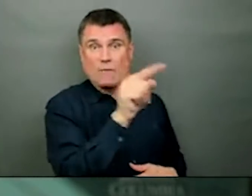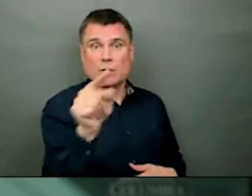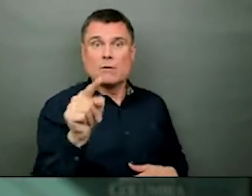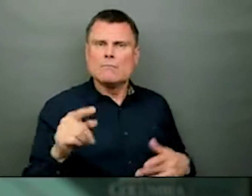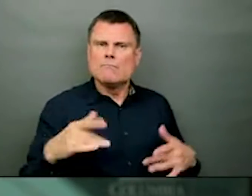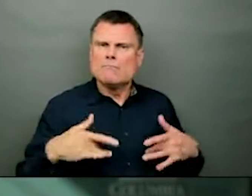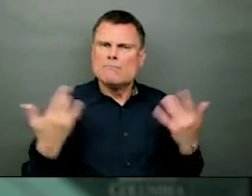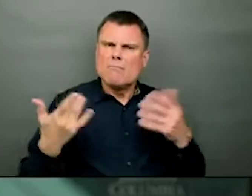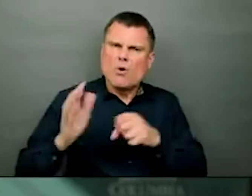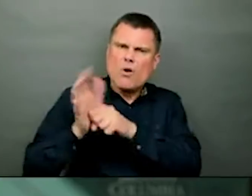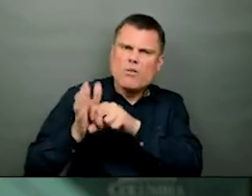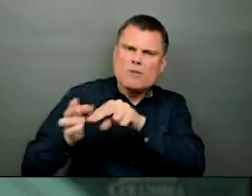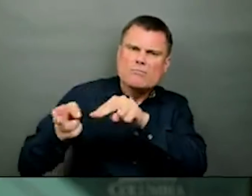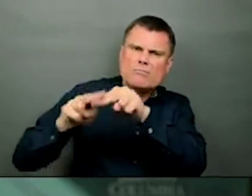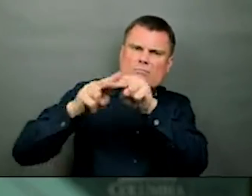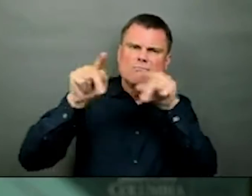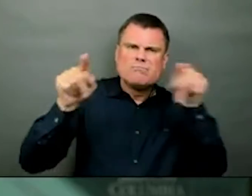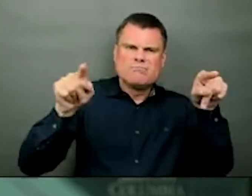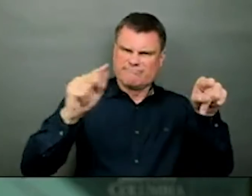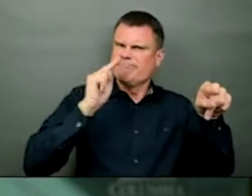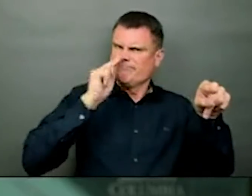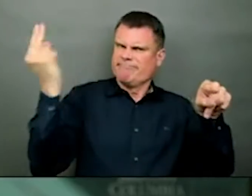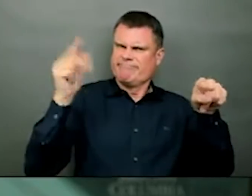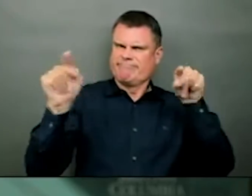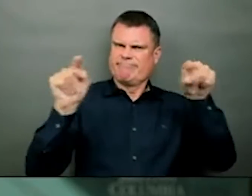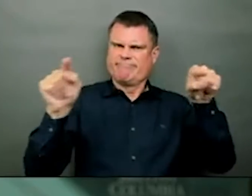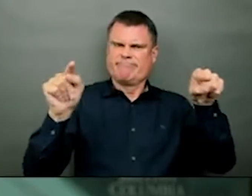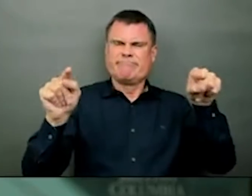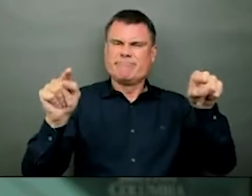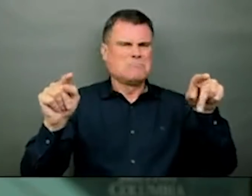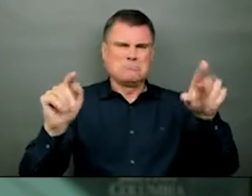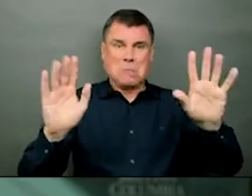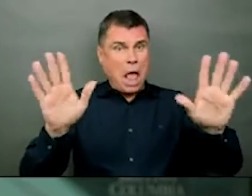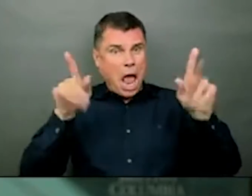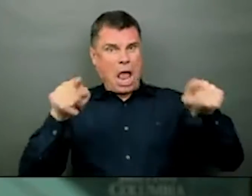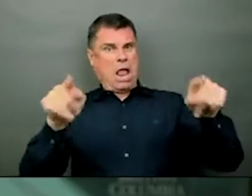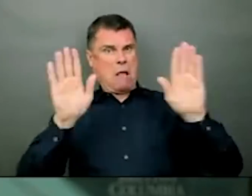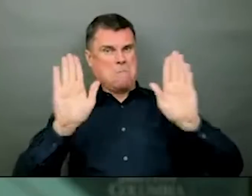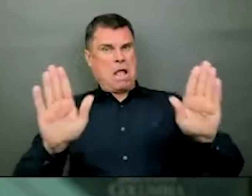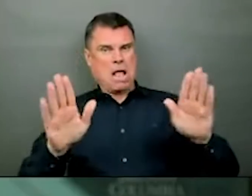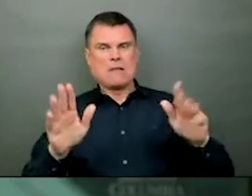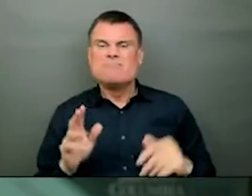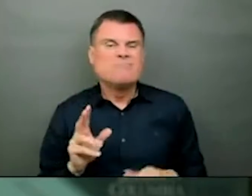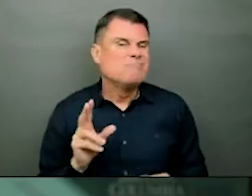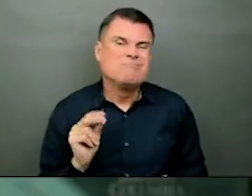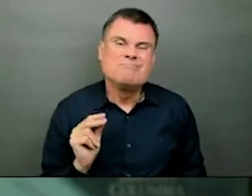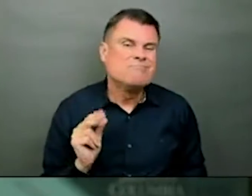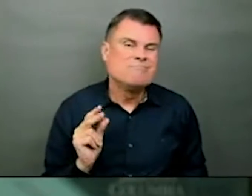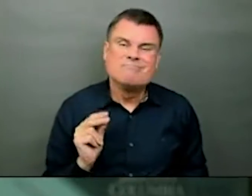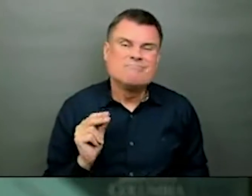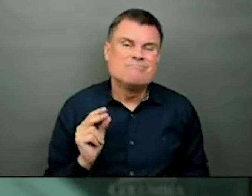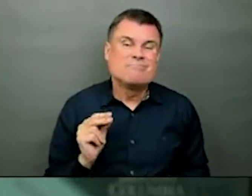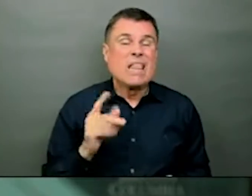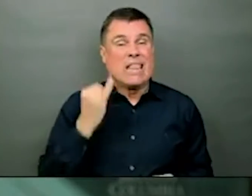what it says to us is that the ways to deal with the variant and the ways to deal with transmission are using our COVID sense,